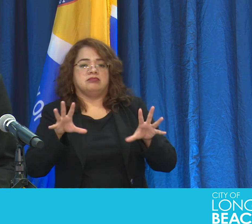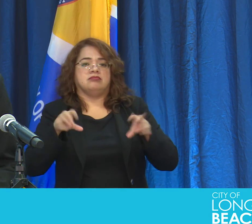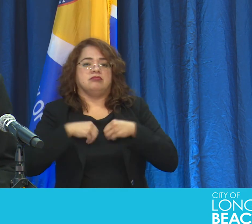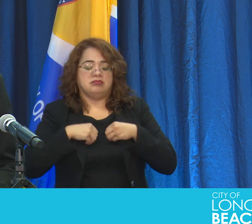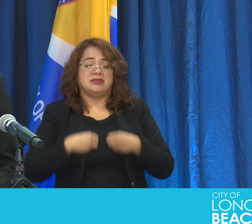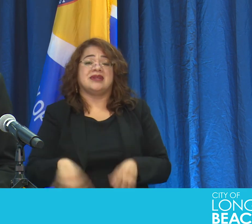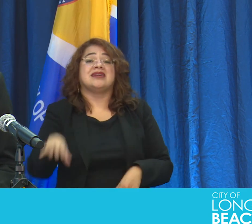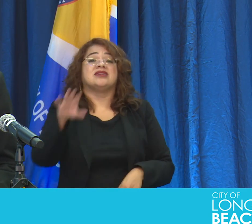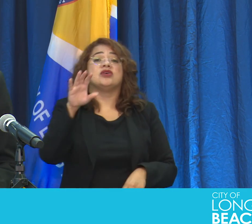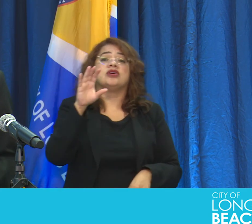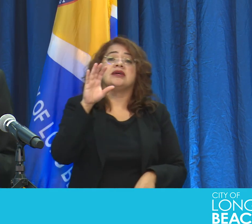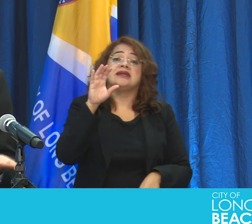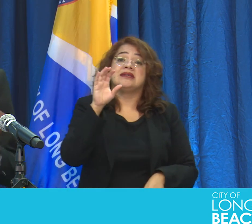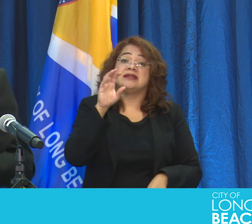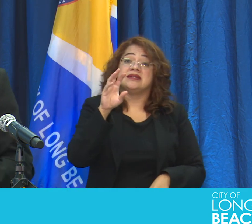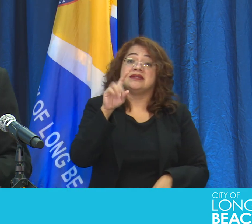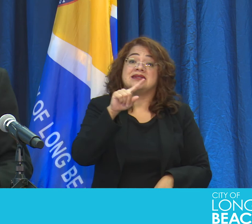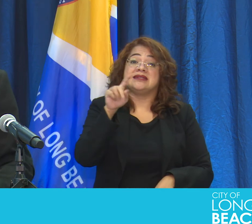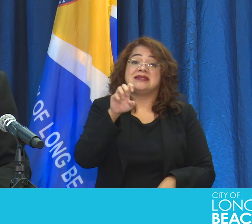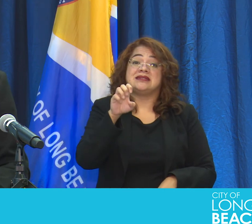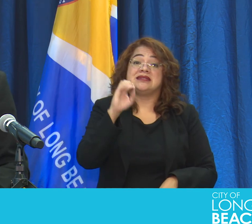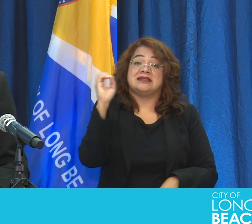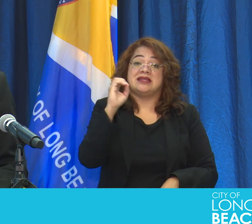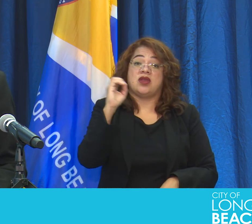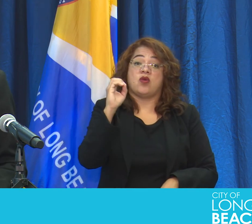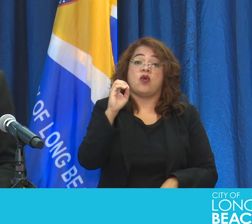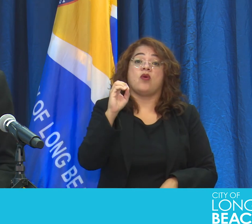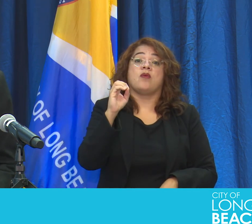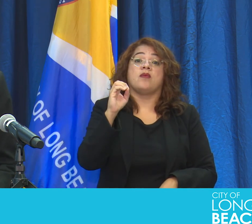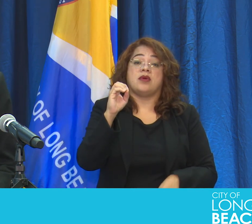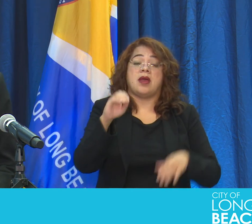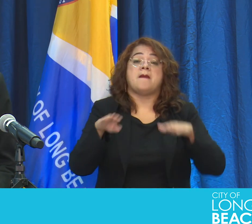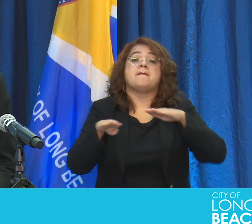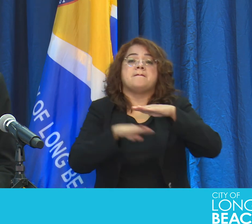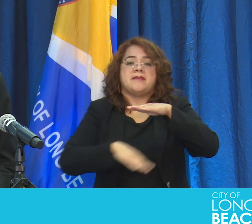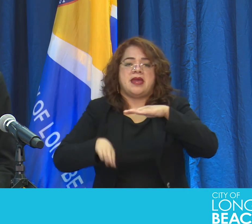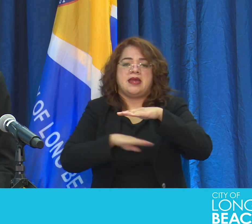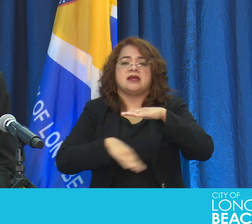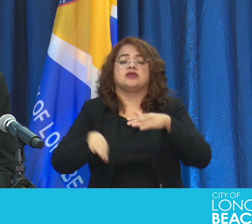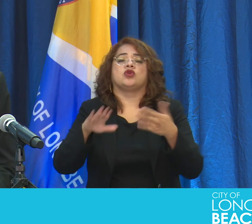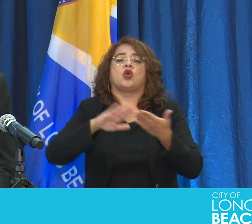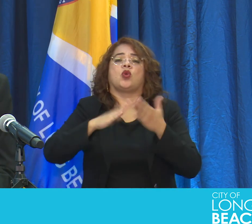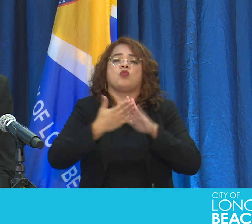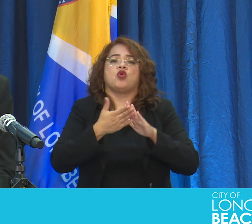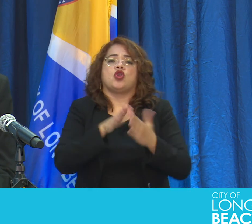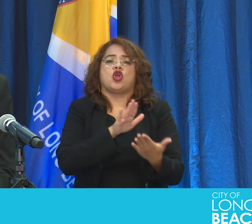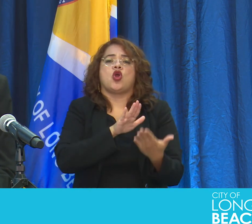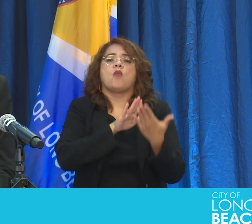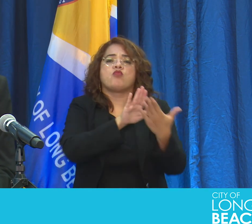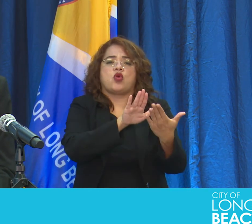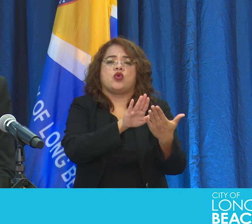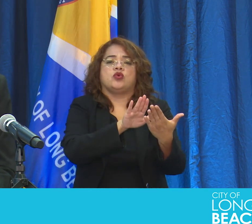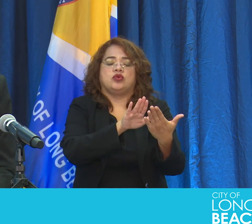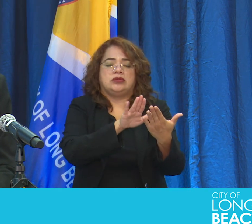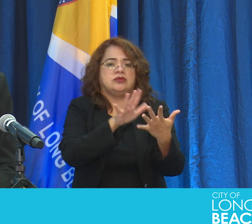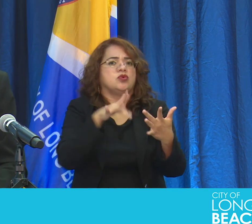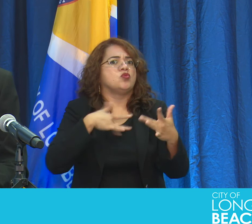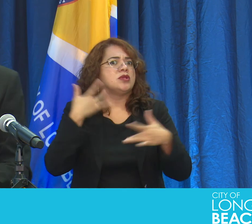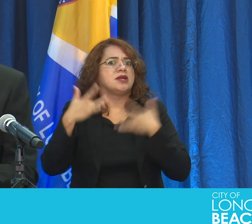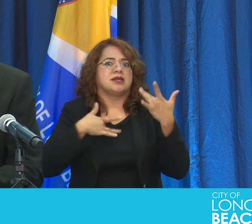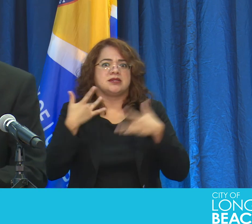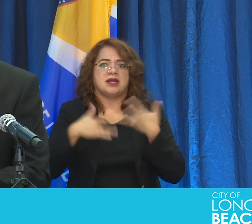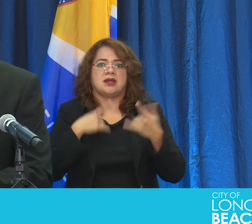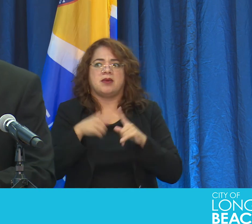zero-based budgeting approach and hopefully bring the community in even earlier. So we are excited about that. And with that, Kevin, if there's any questions, we'll take